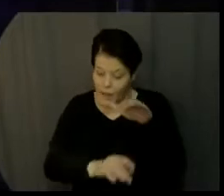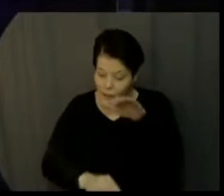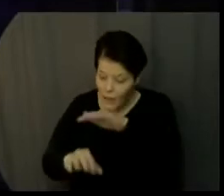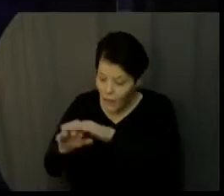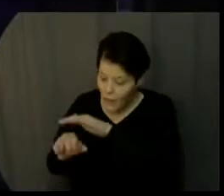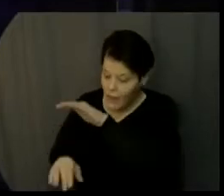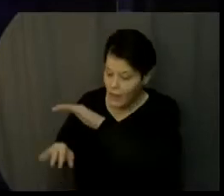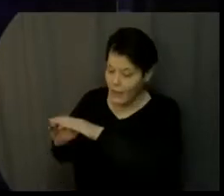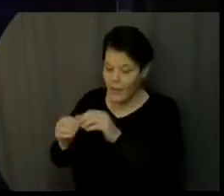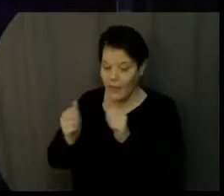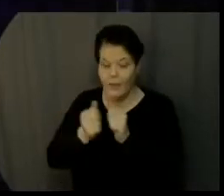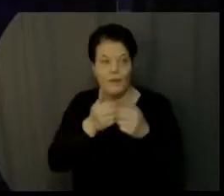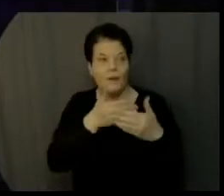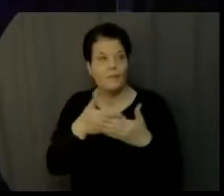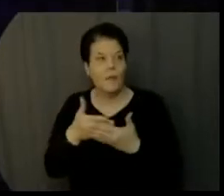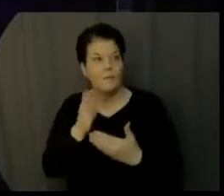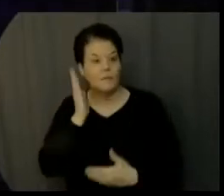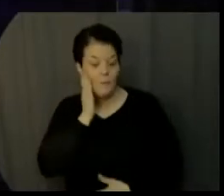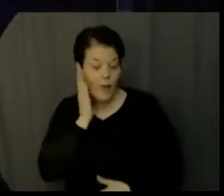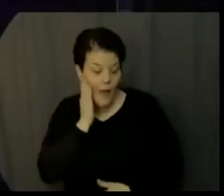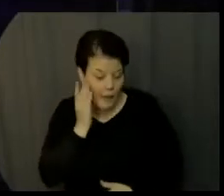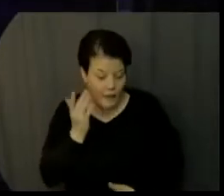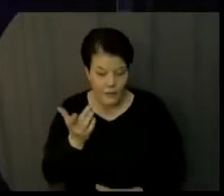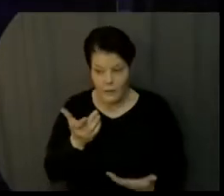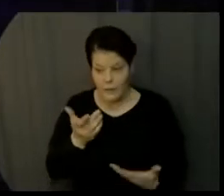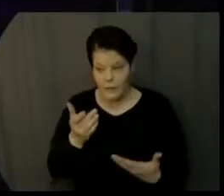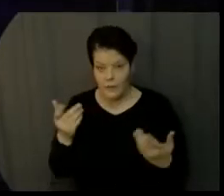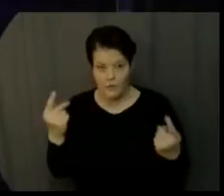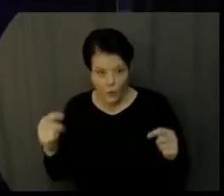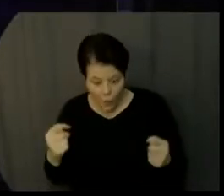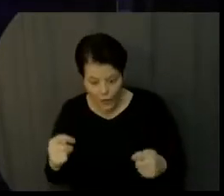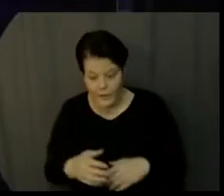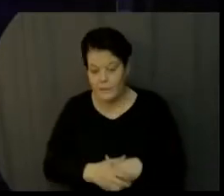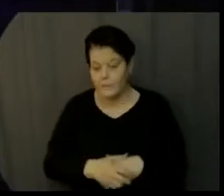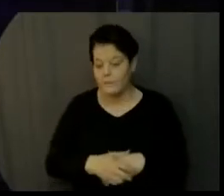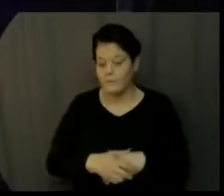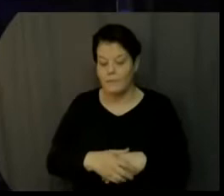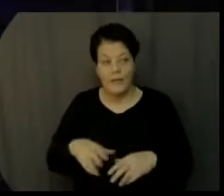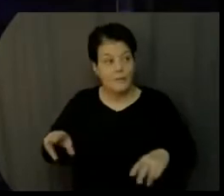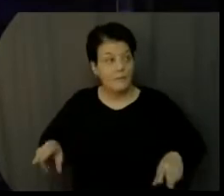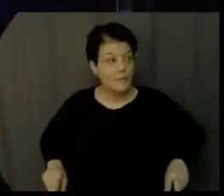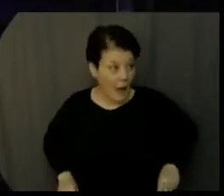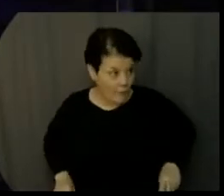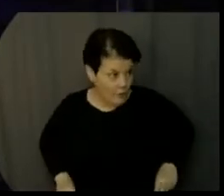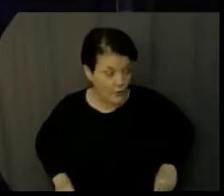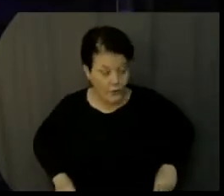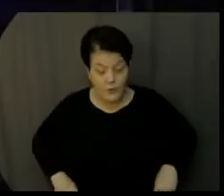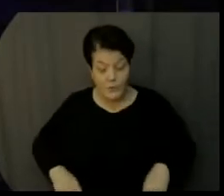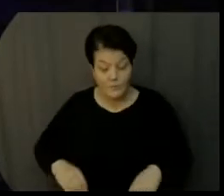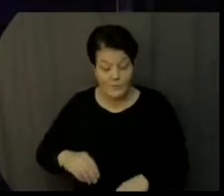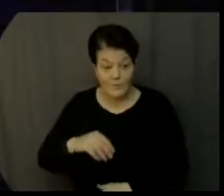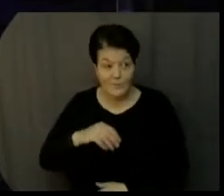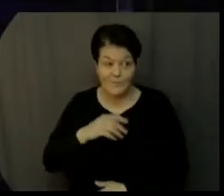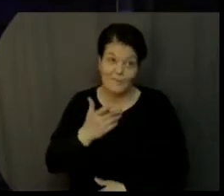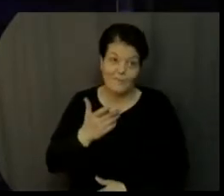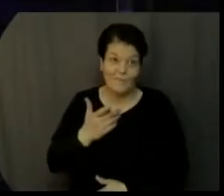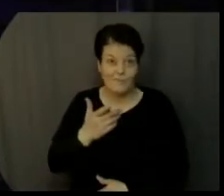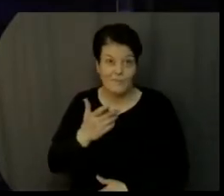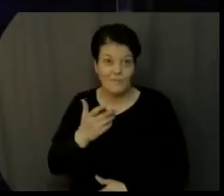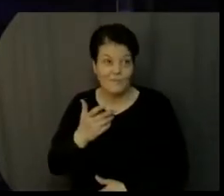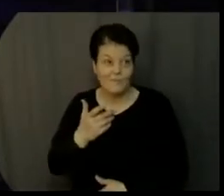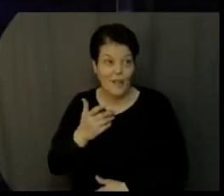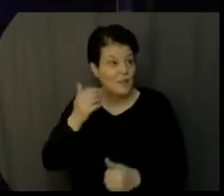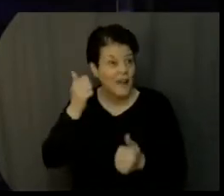are signs of a baby everywhere. I mean, our fridge changed, how we our sleeping patterns changed. Just